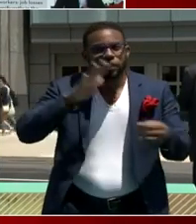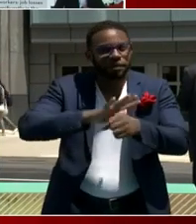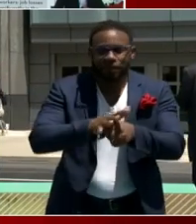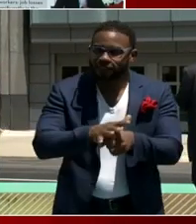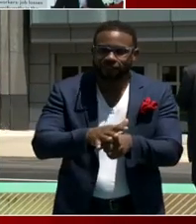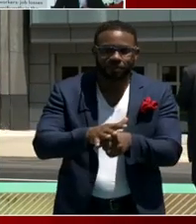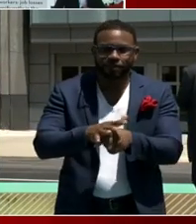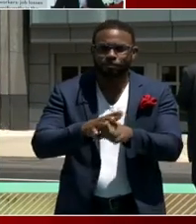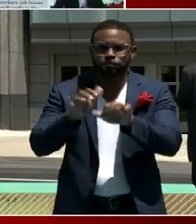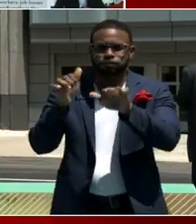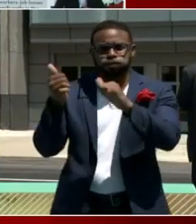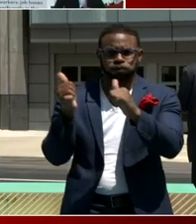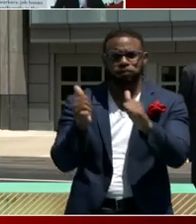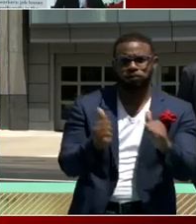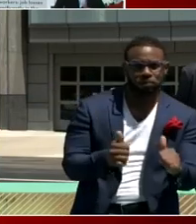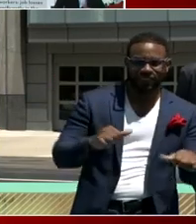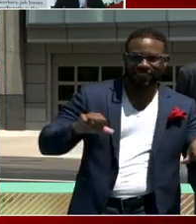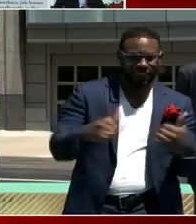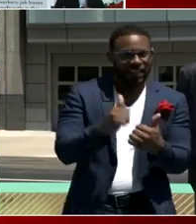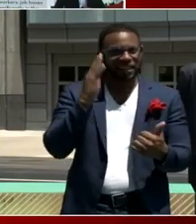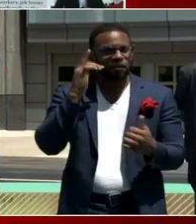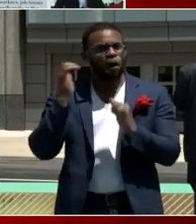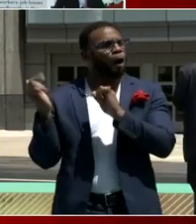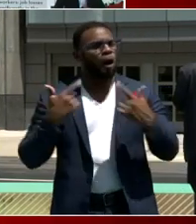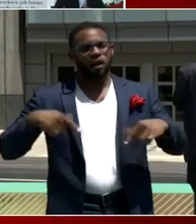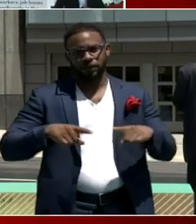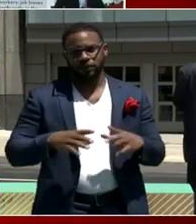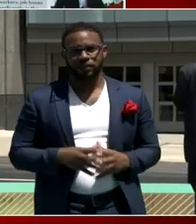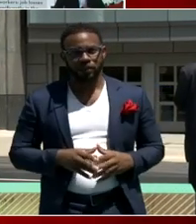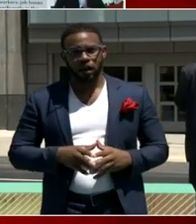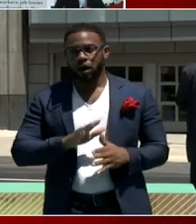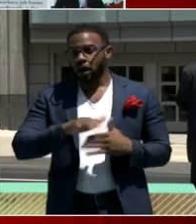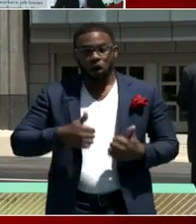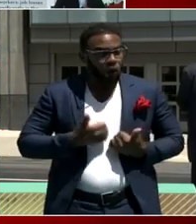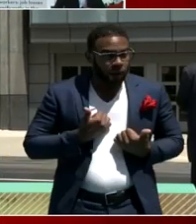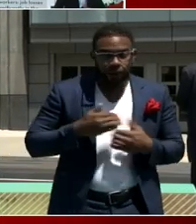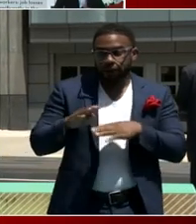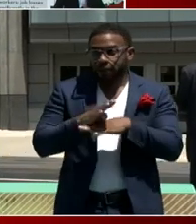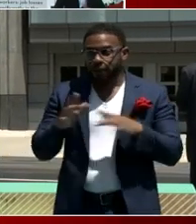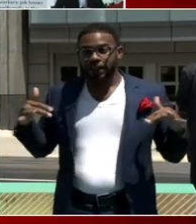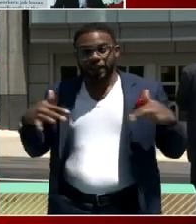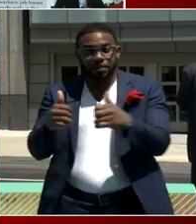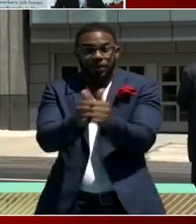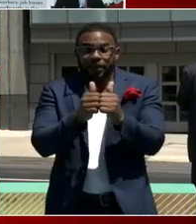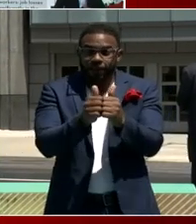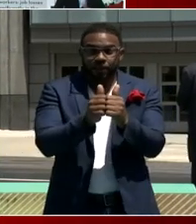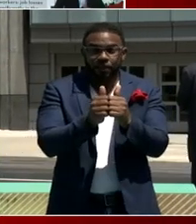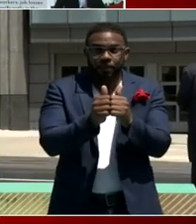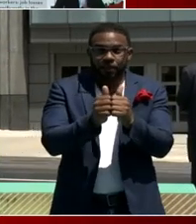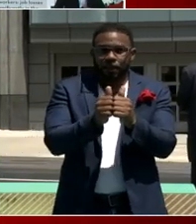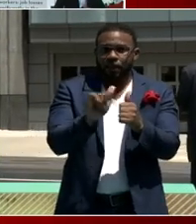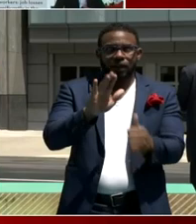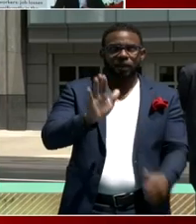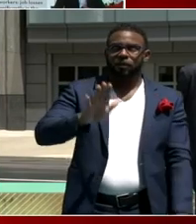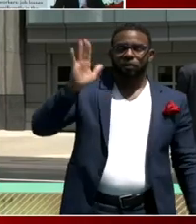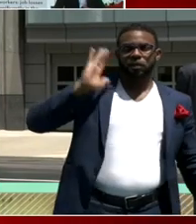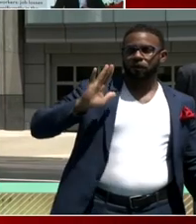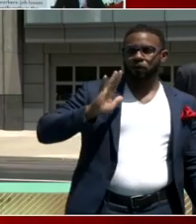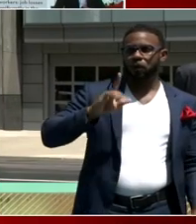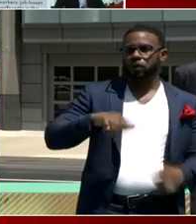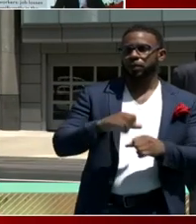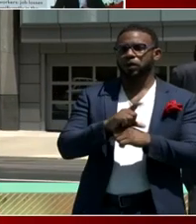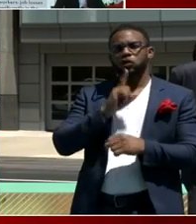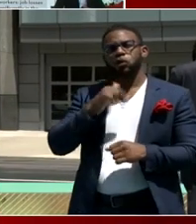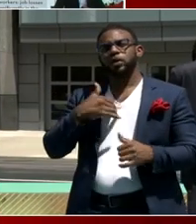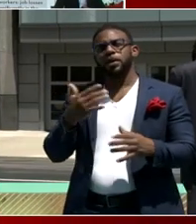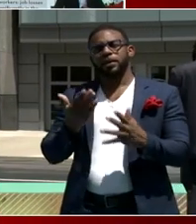pandemic was a challenging time for all of us, and our residents and our businesses came together like never before in order to make